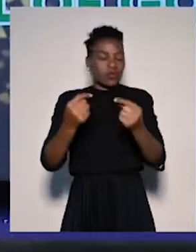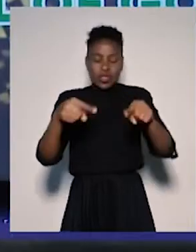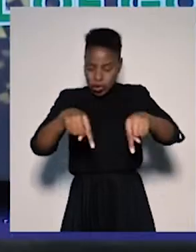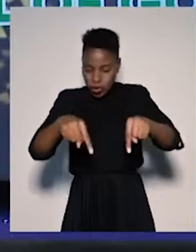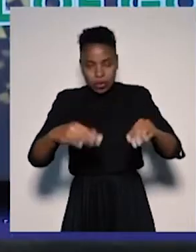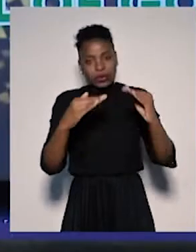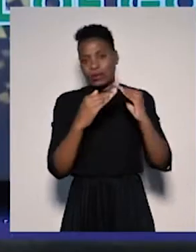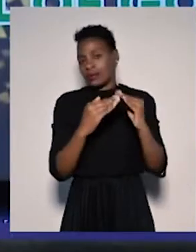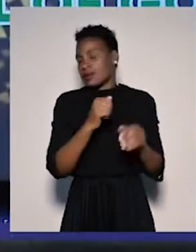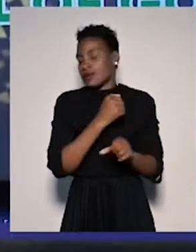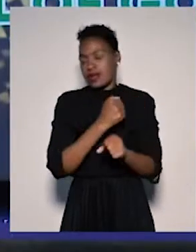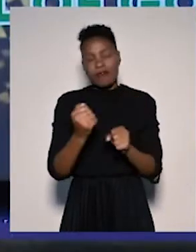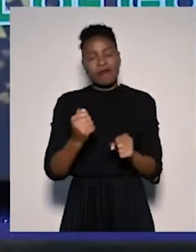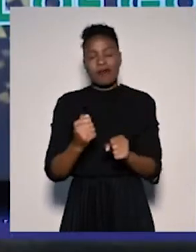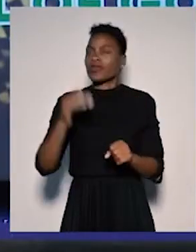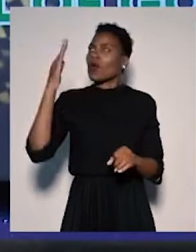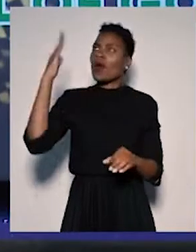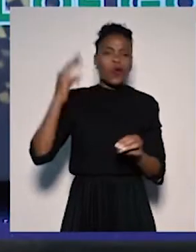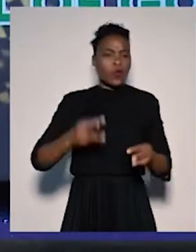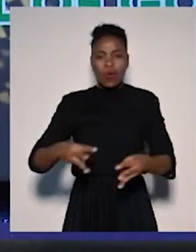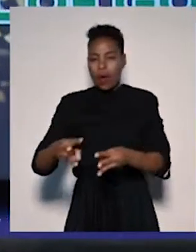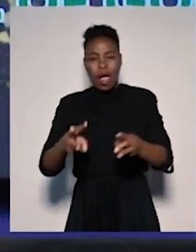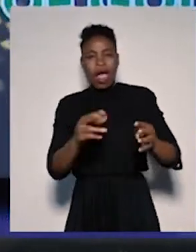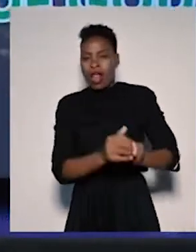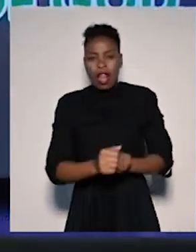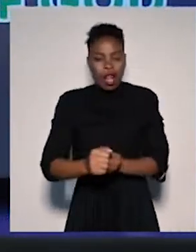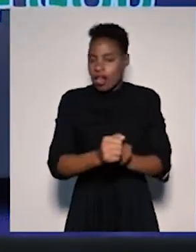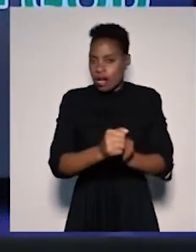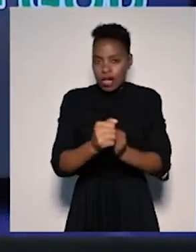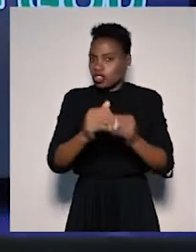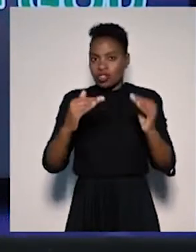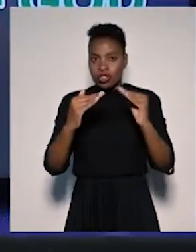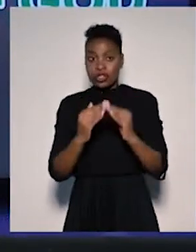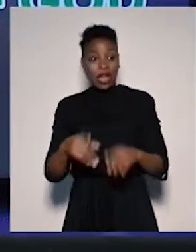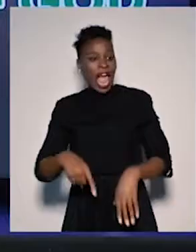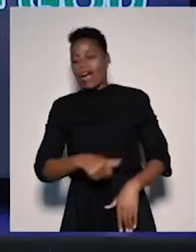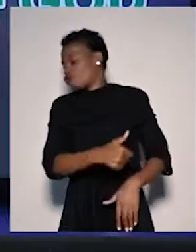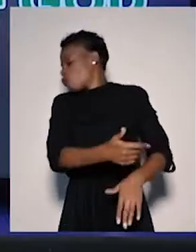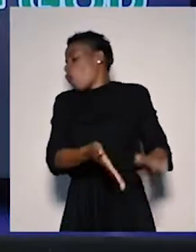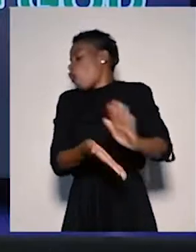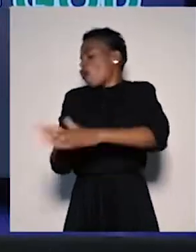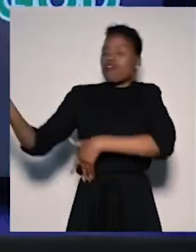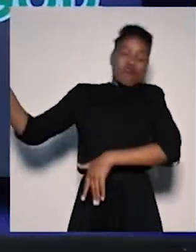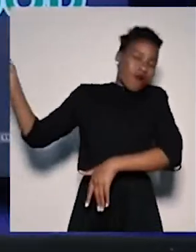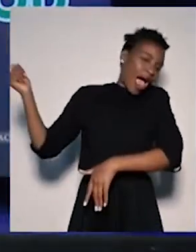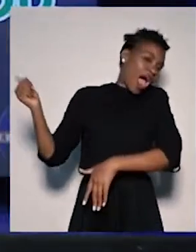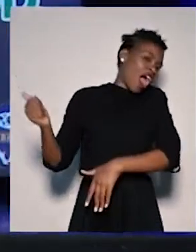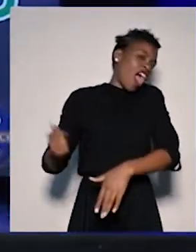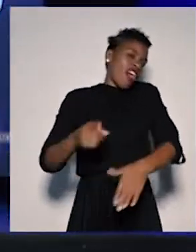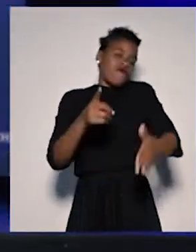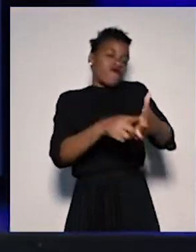that. That's not God's way of running a church. Some vote lantoding. Hey, and I vote.